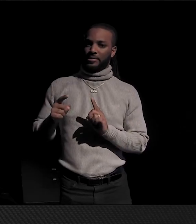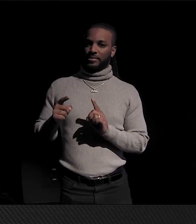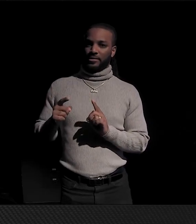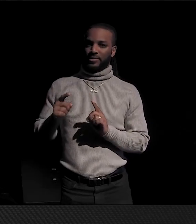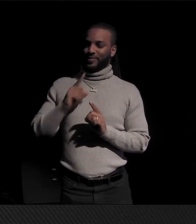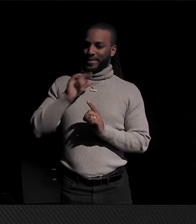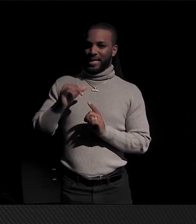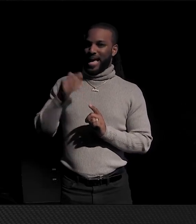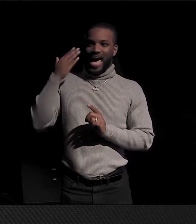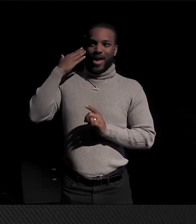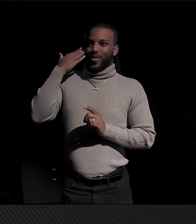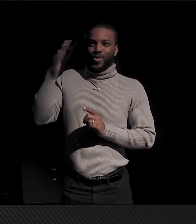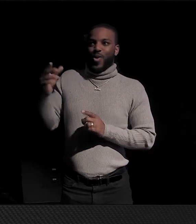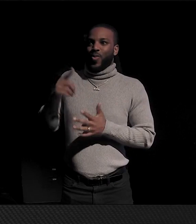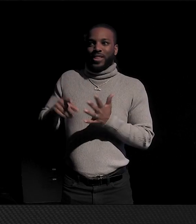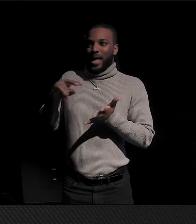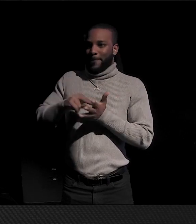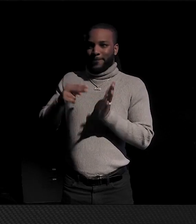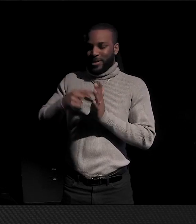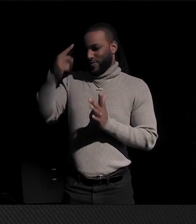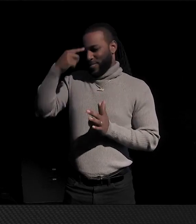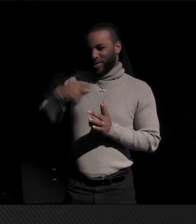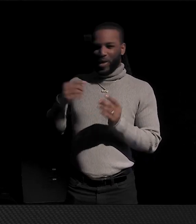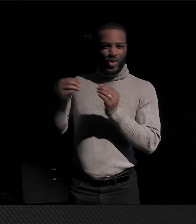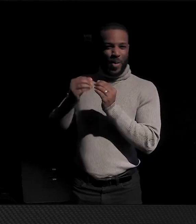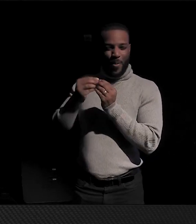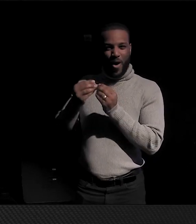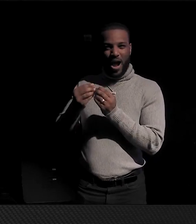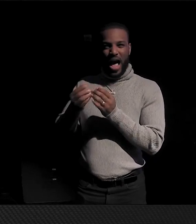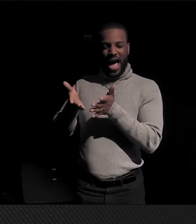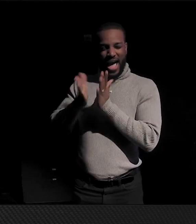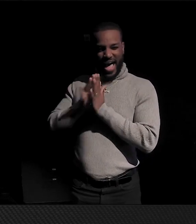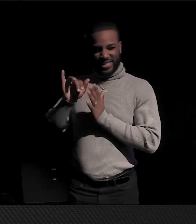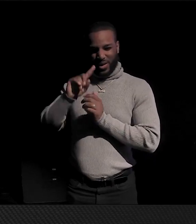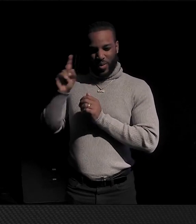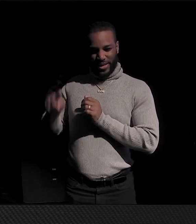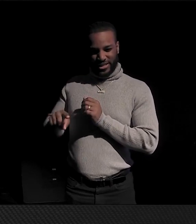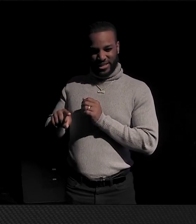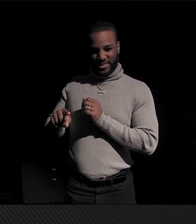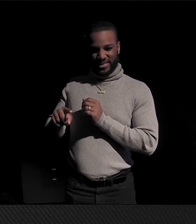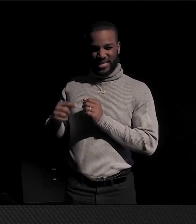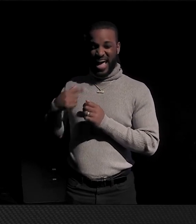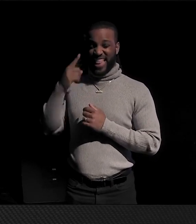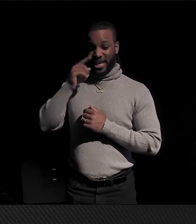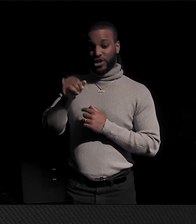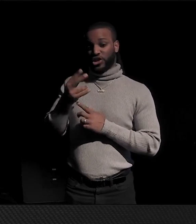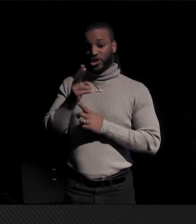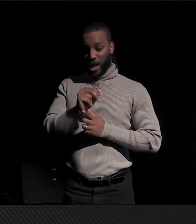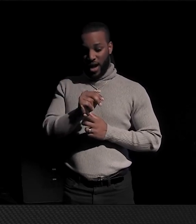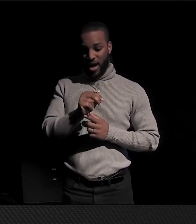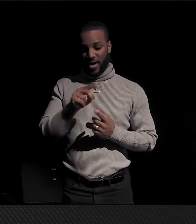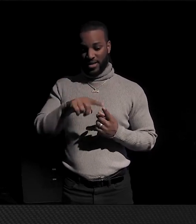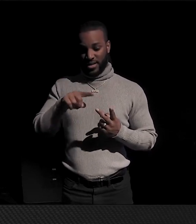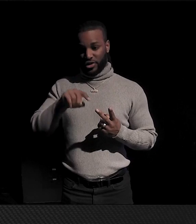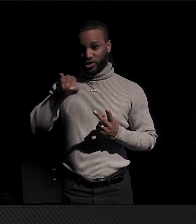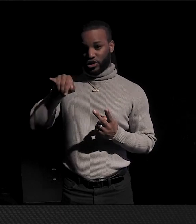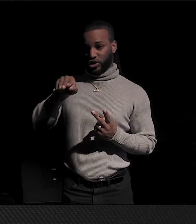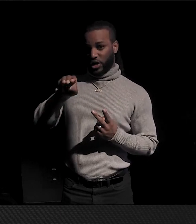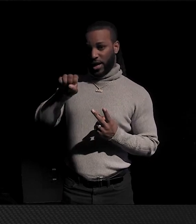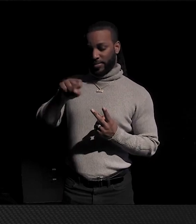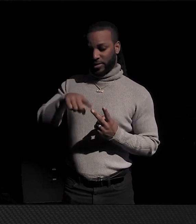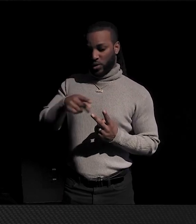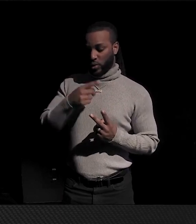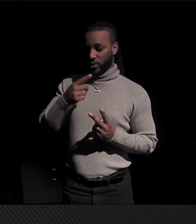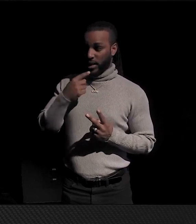really what all that takes, right? And so the more that I ask that question about that scripture, I think John and James are saying, like,